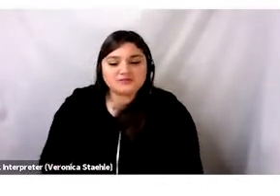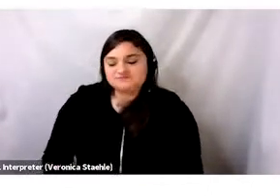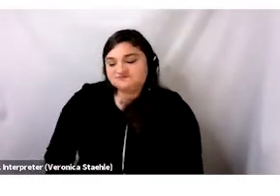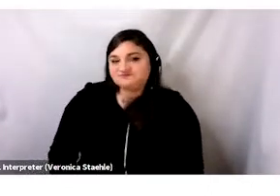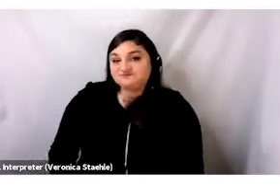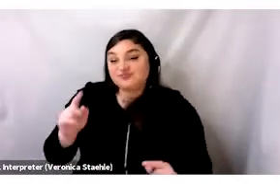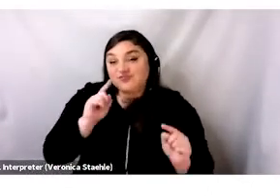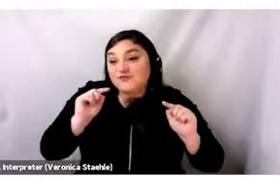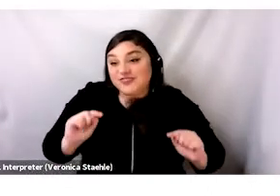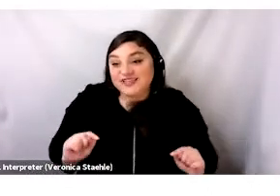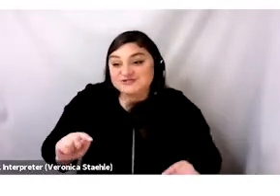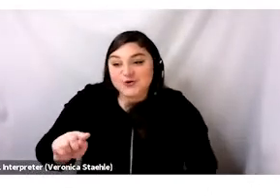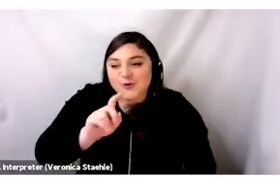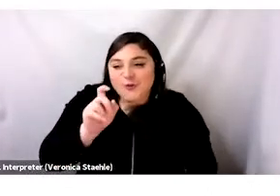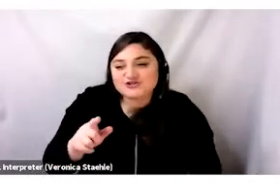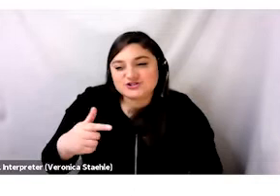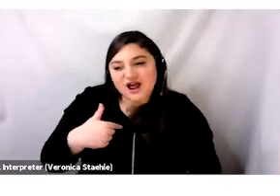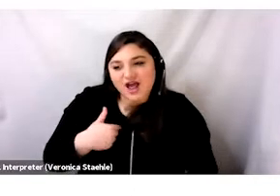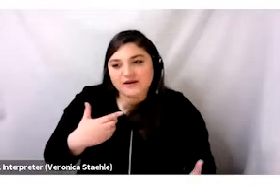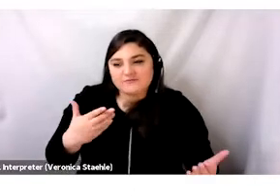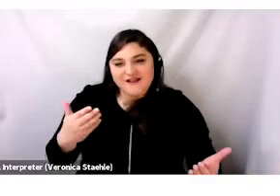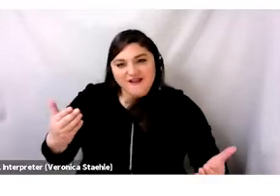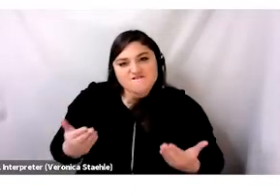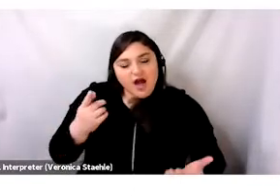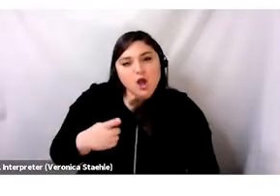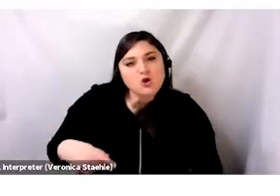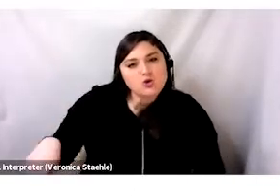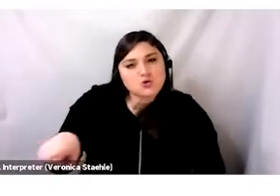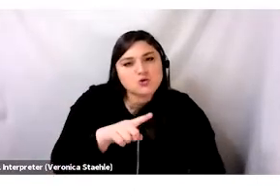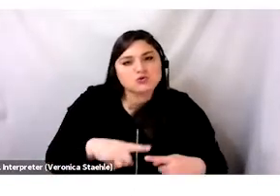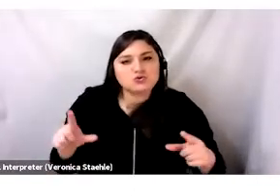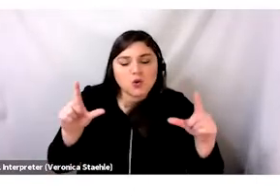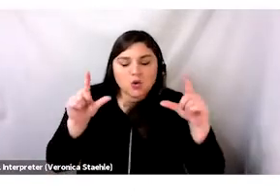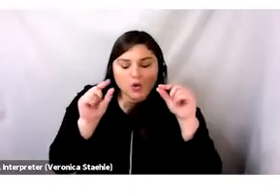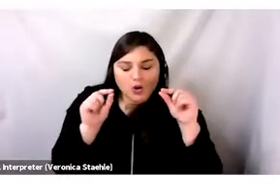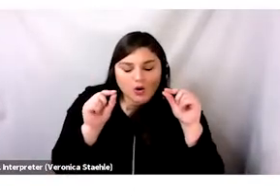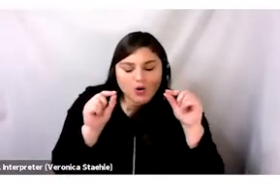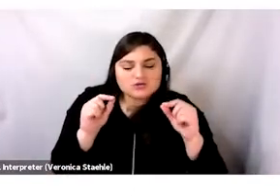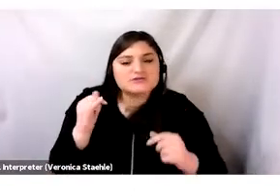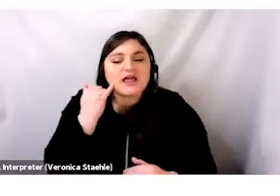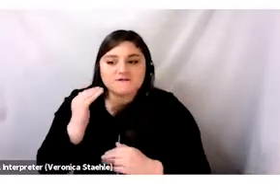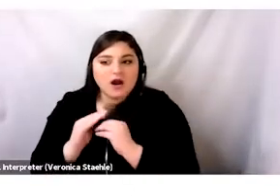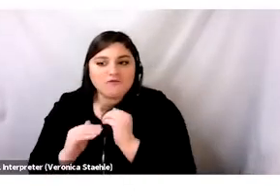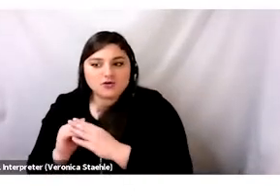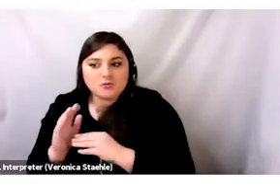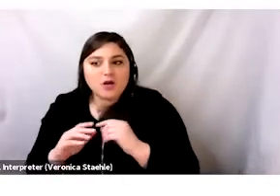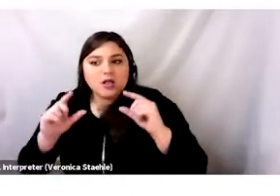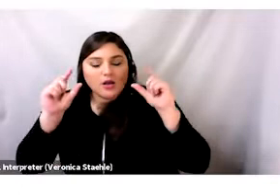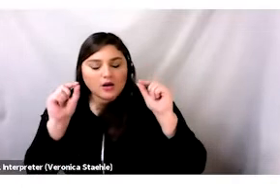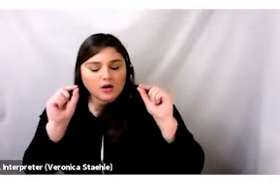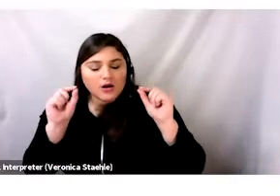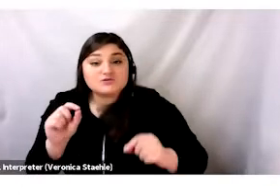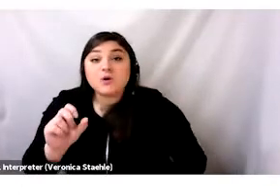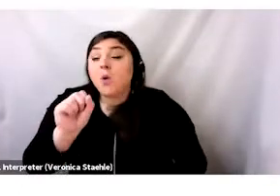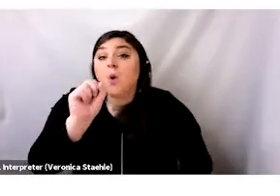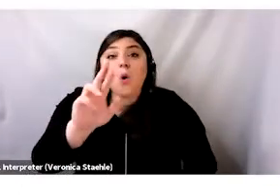invite everyone to close your eyes if you feel comfortable. Even lay down if that is a